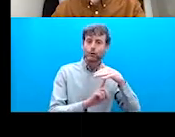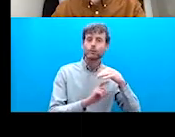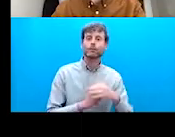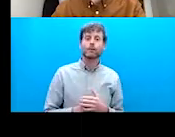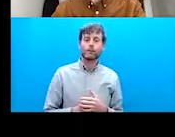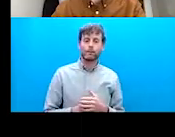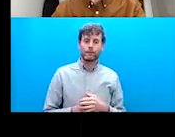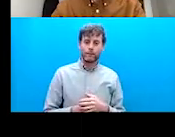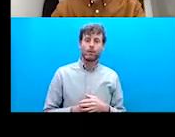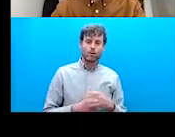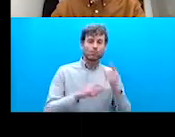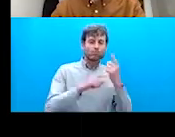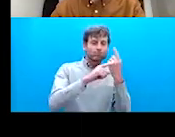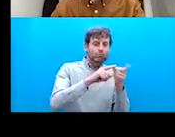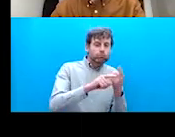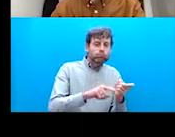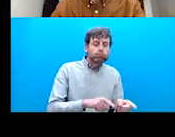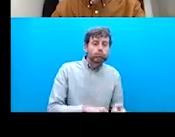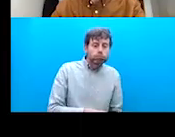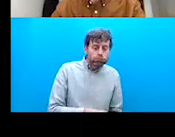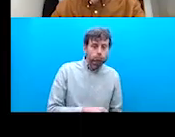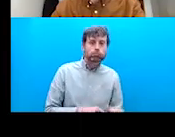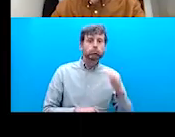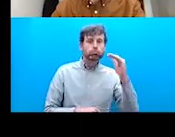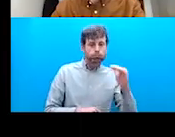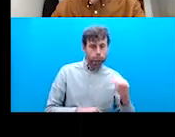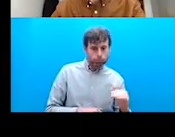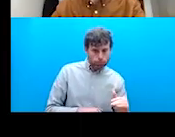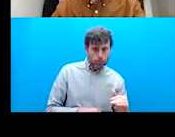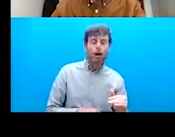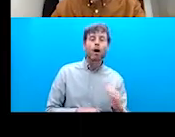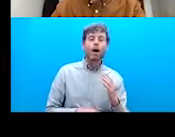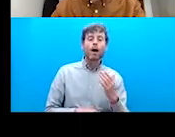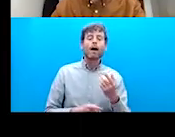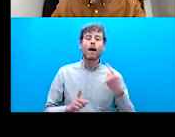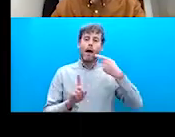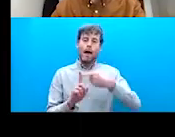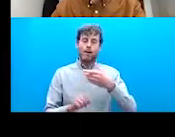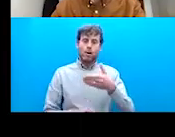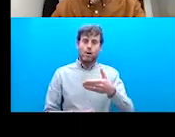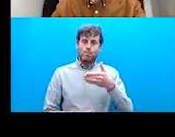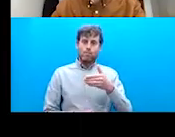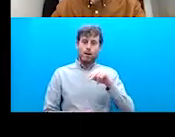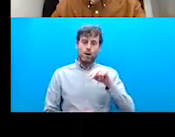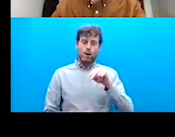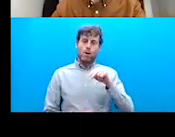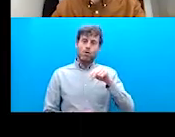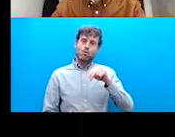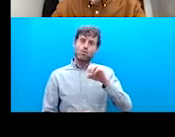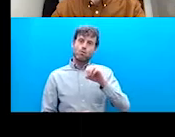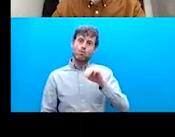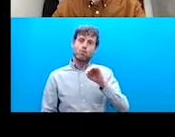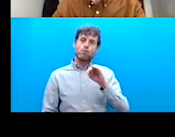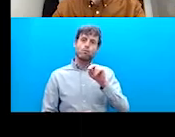anomalous adjectives, and also different pre-nominal stimuli than non-words and pseudo-words